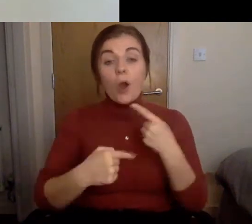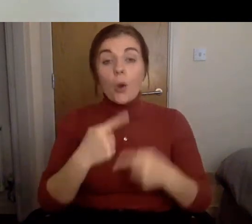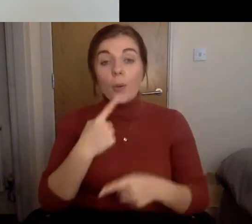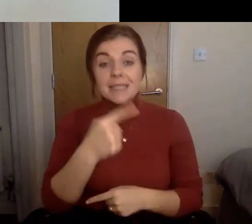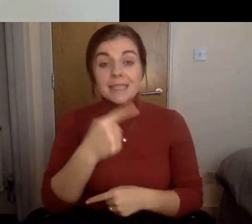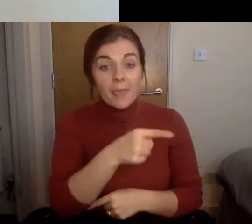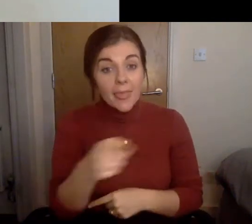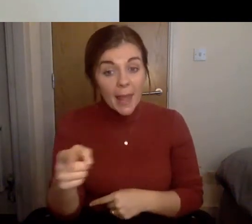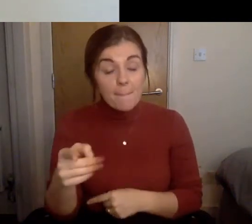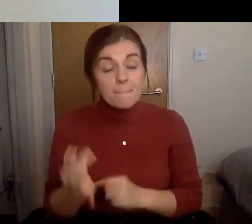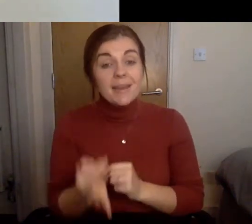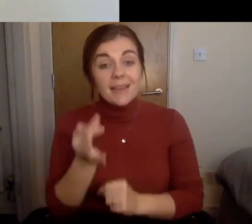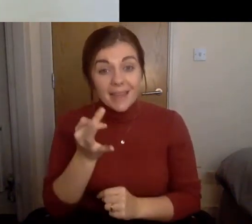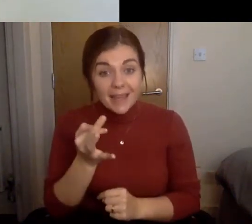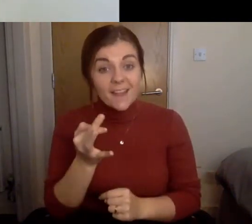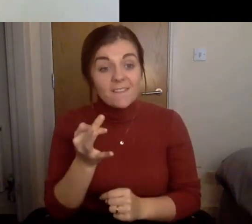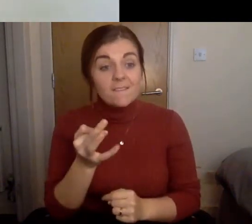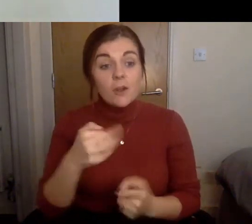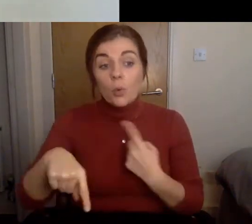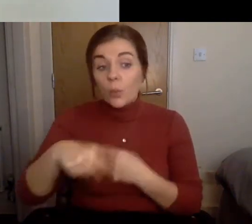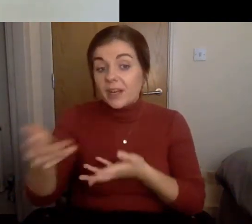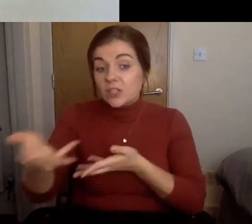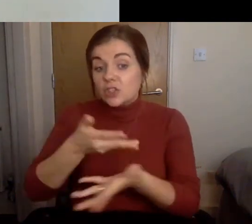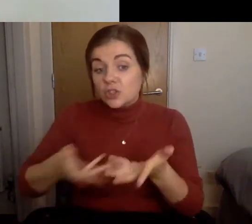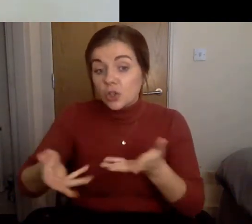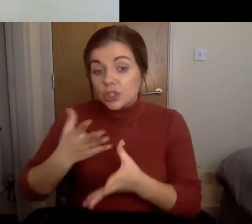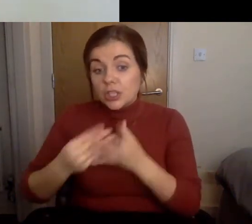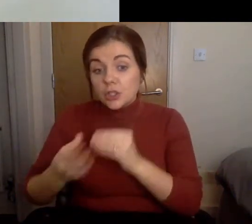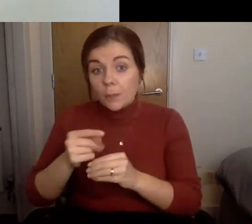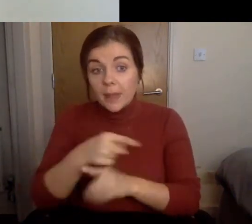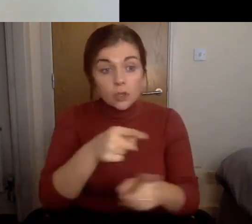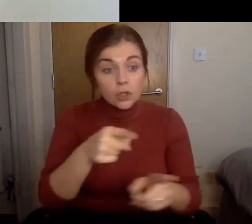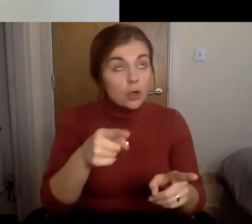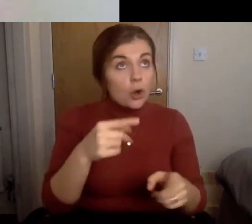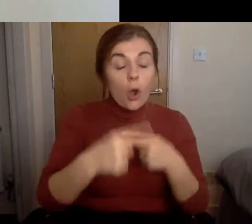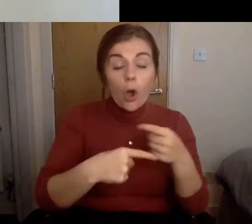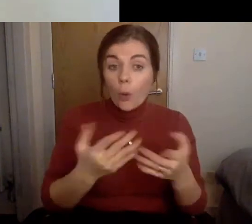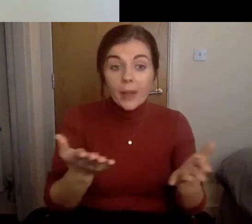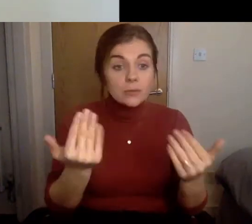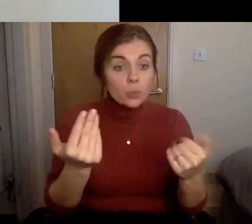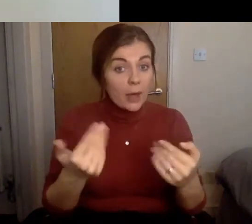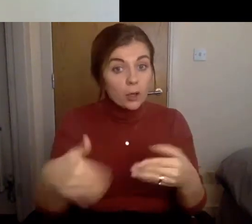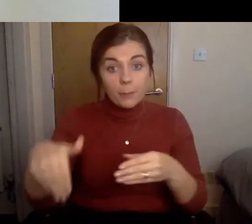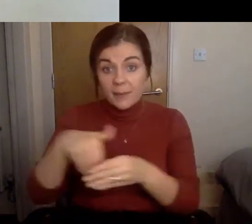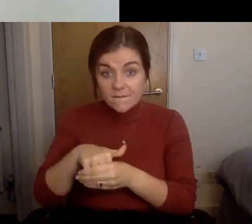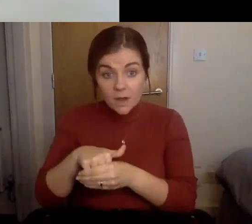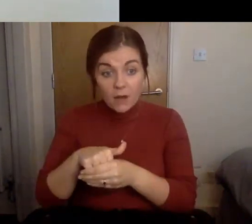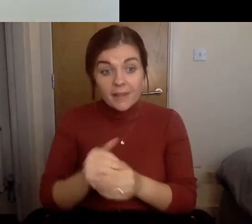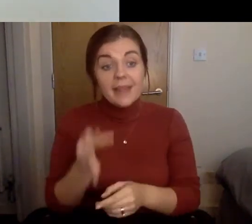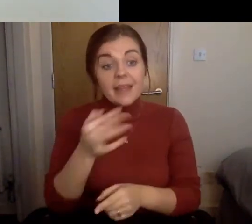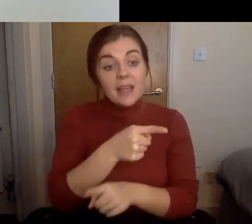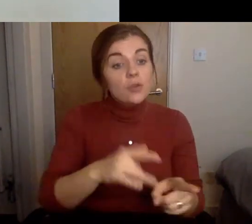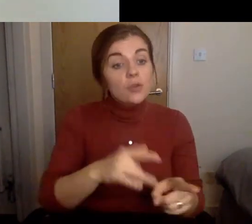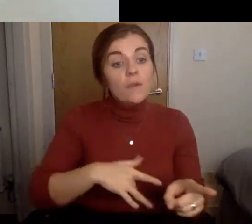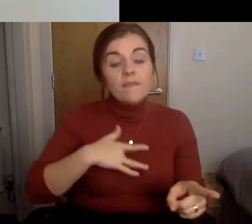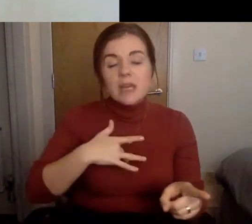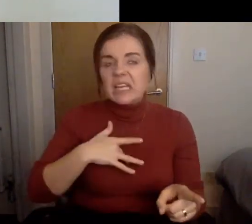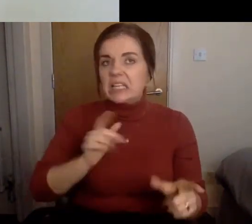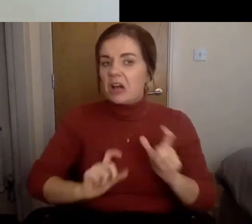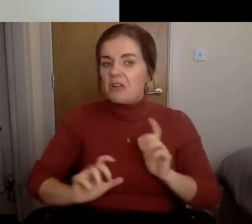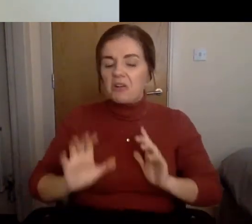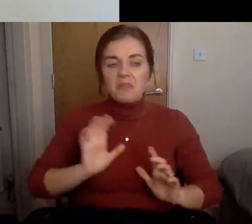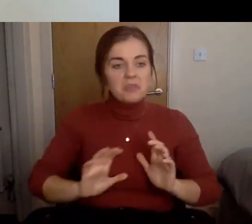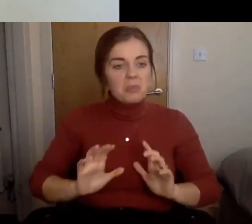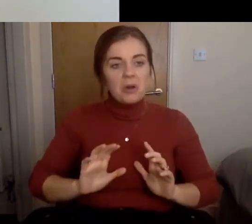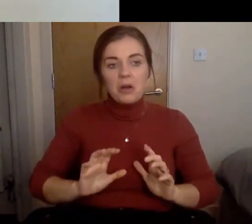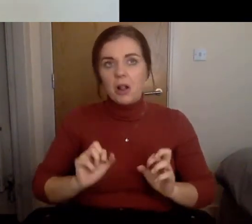to them, if there's something we're discussing or whatever, you're always welcome to take part. And I would always say, if you're not comfortable to take